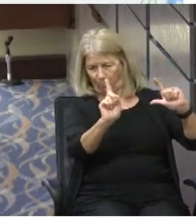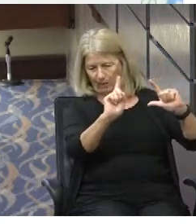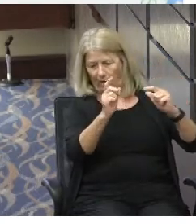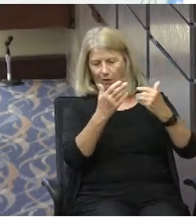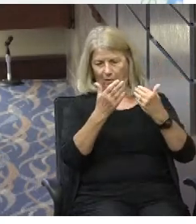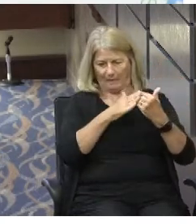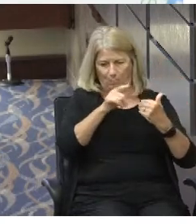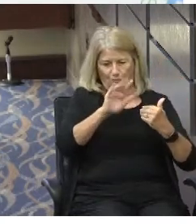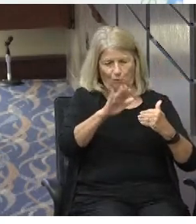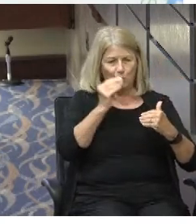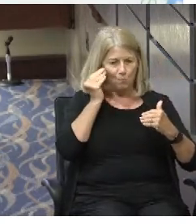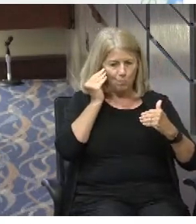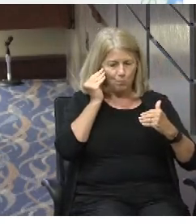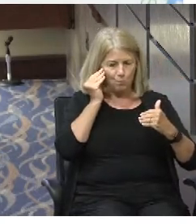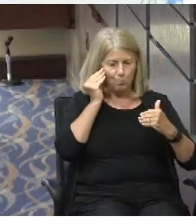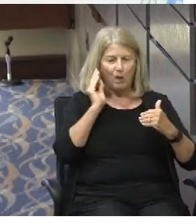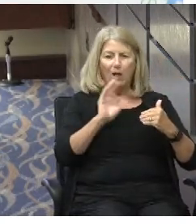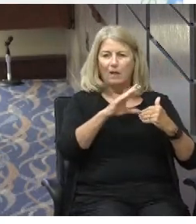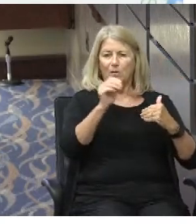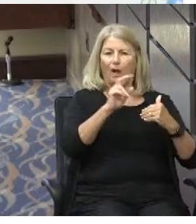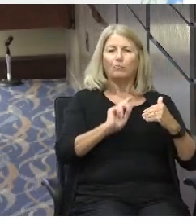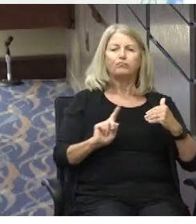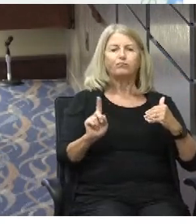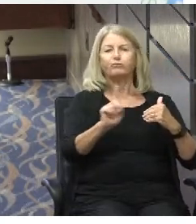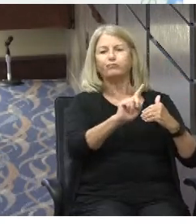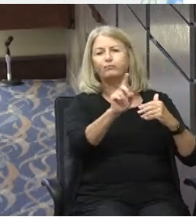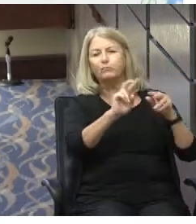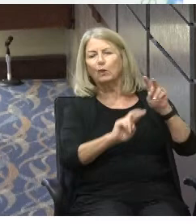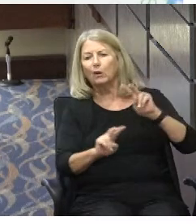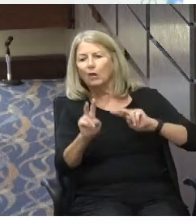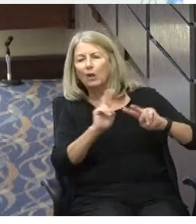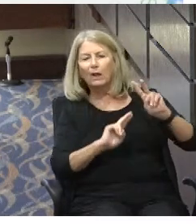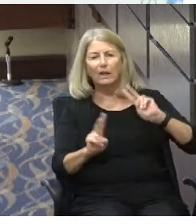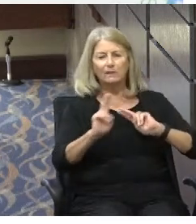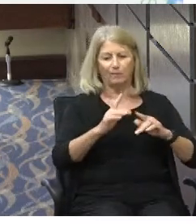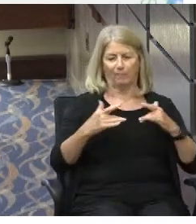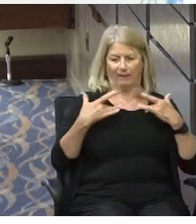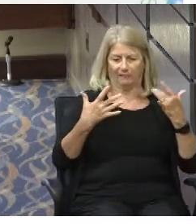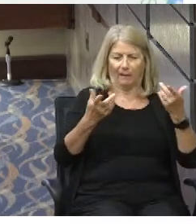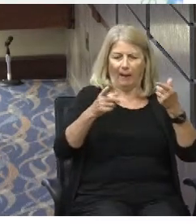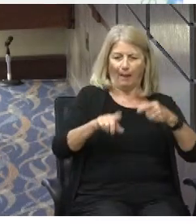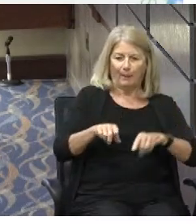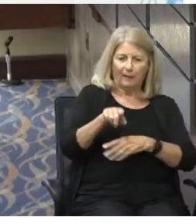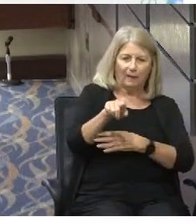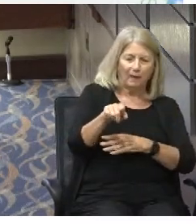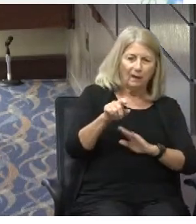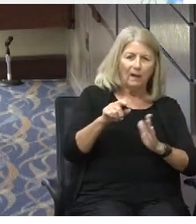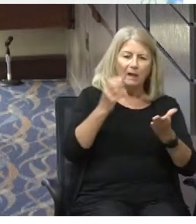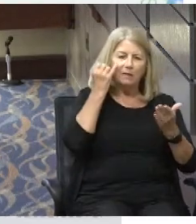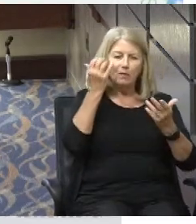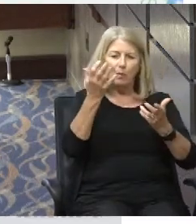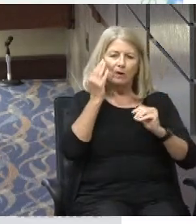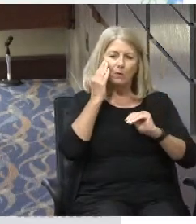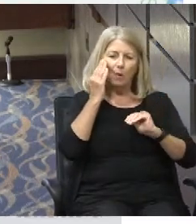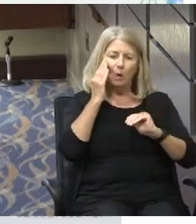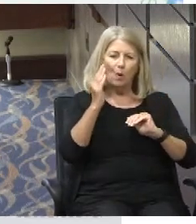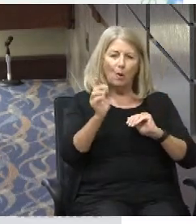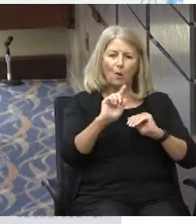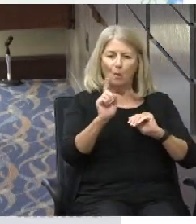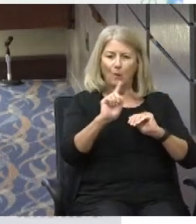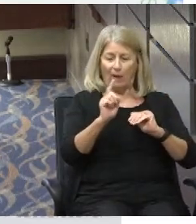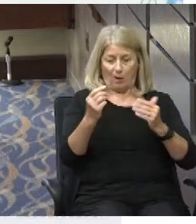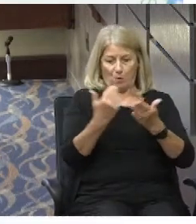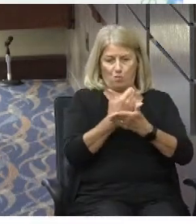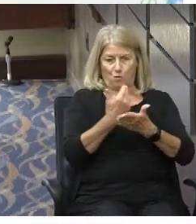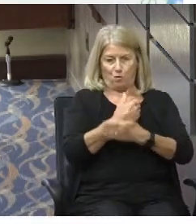the various community centers that are there. Here's some events that are happening. If you want to know where the nearest fire